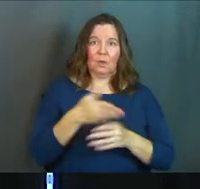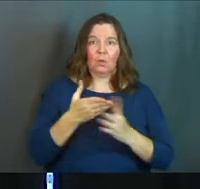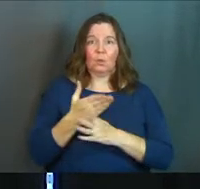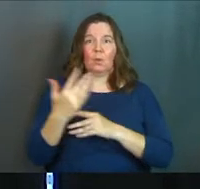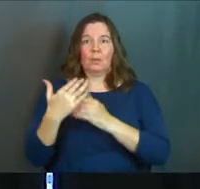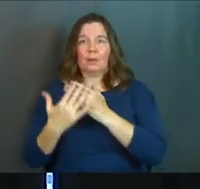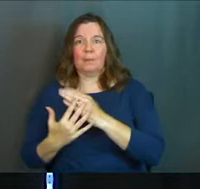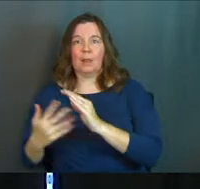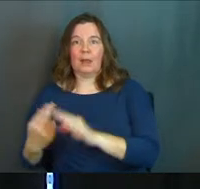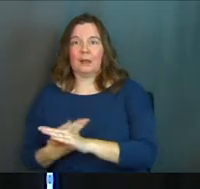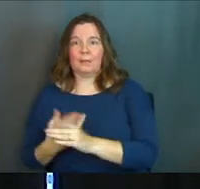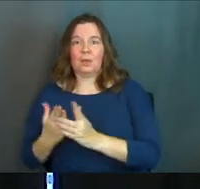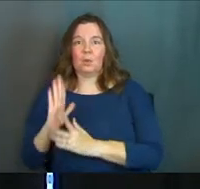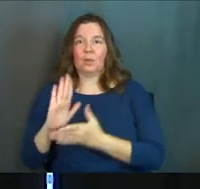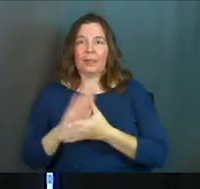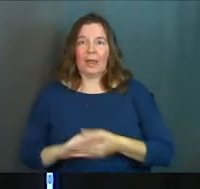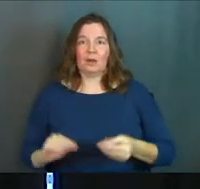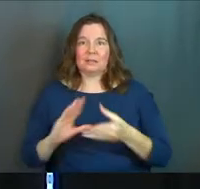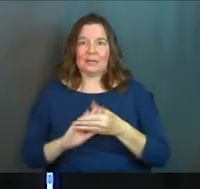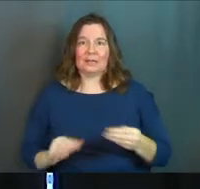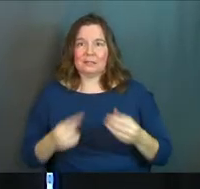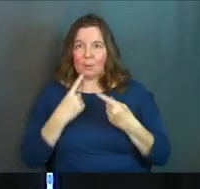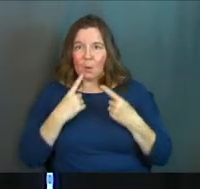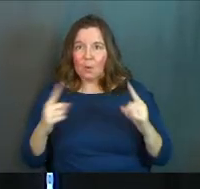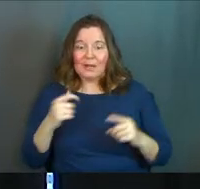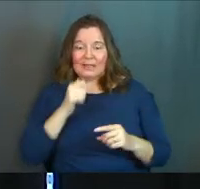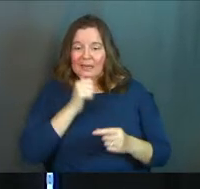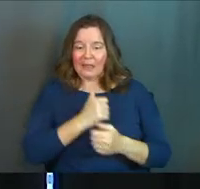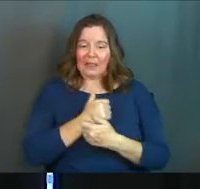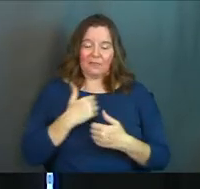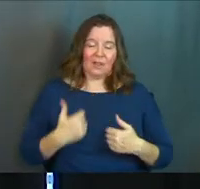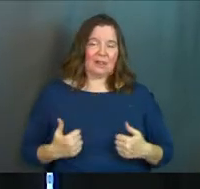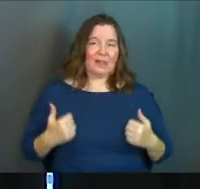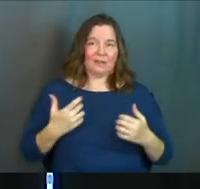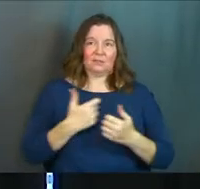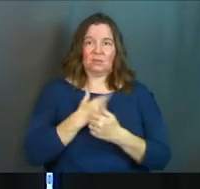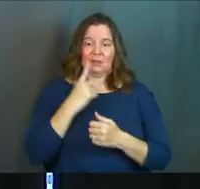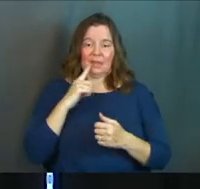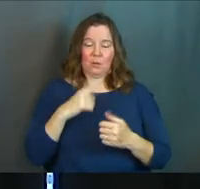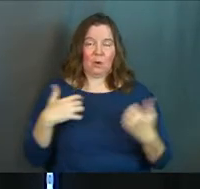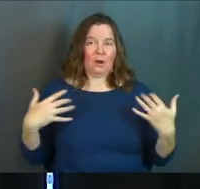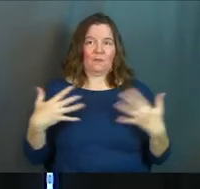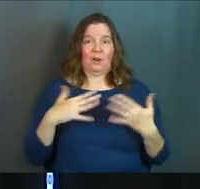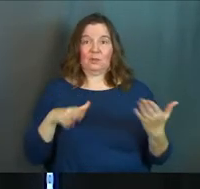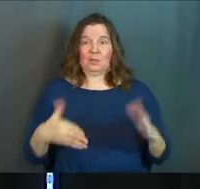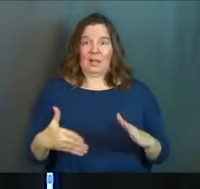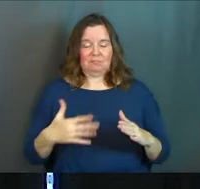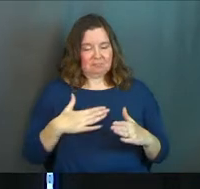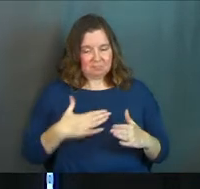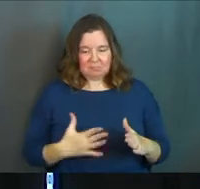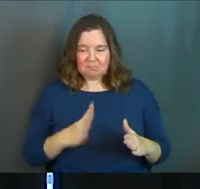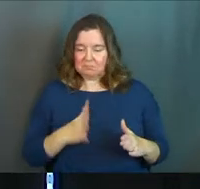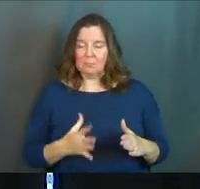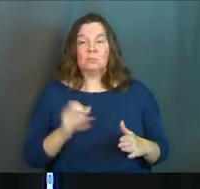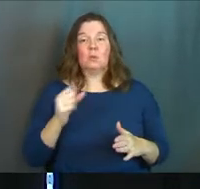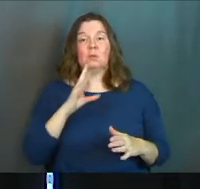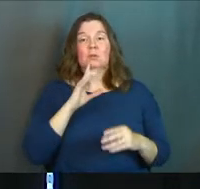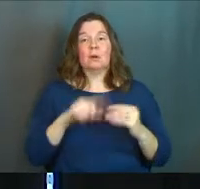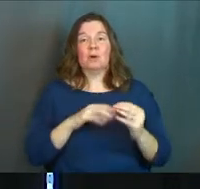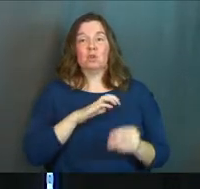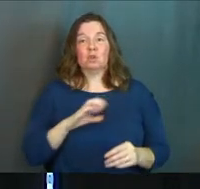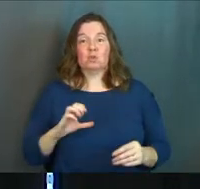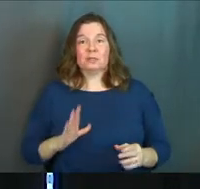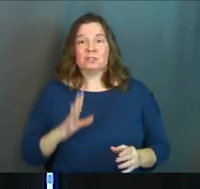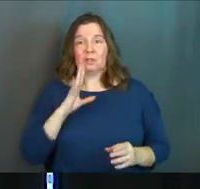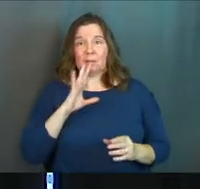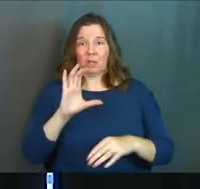of the Lamb and by their testimony. And they did not love their lives so much that they were afraid to die. So it's talking about